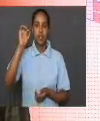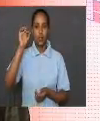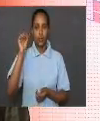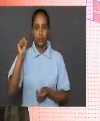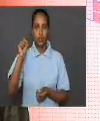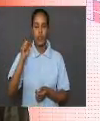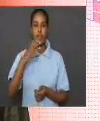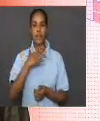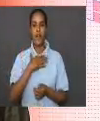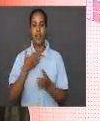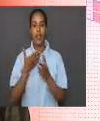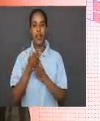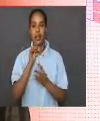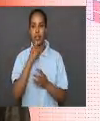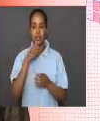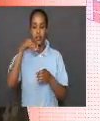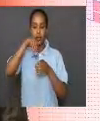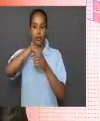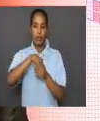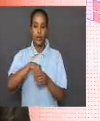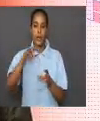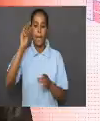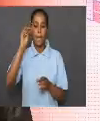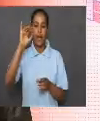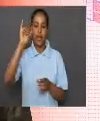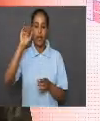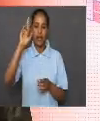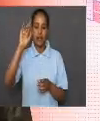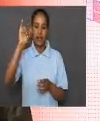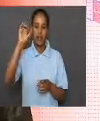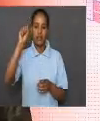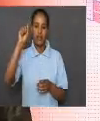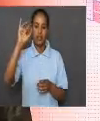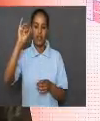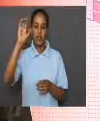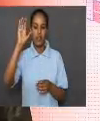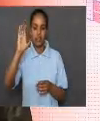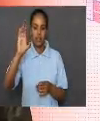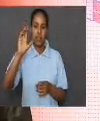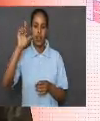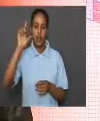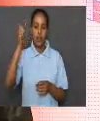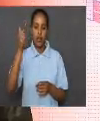Saturated fatty acids include myristic, lauric,